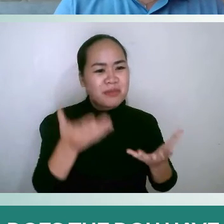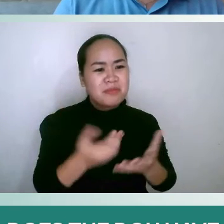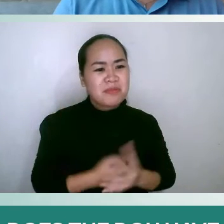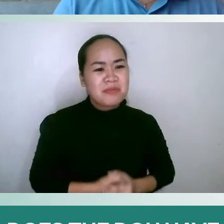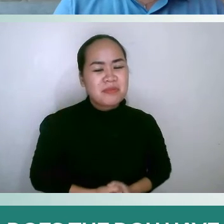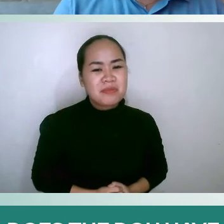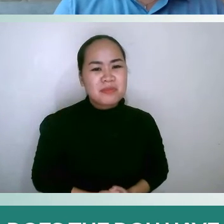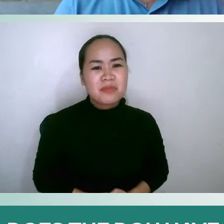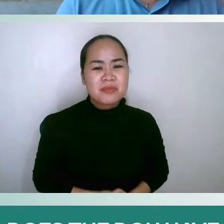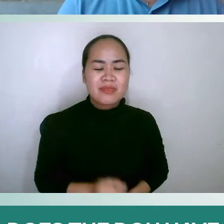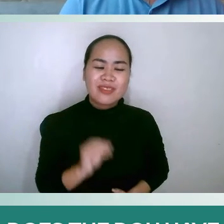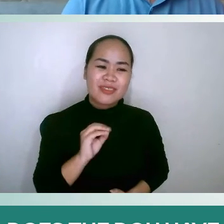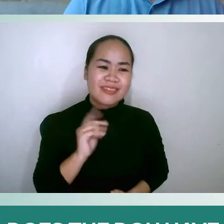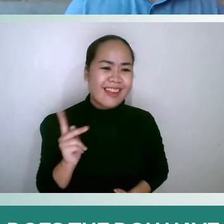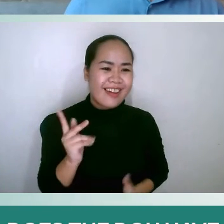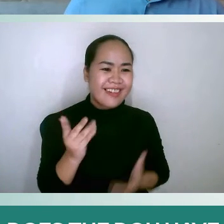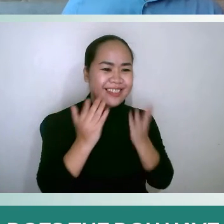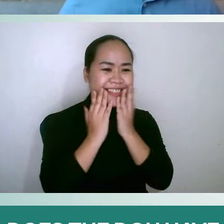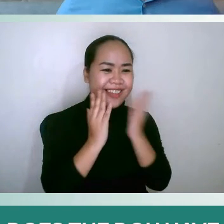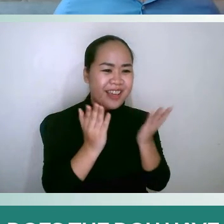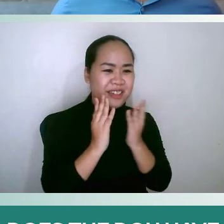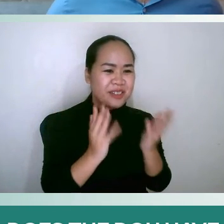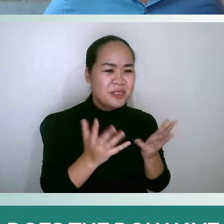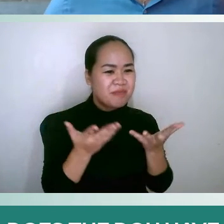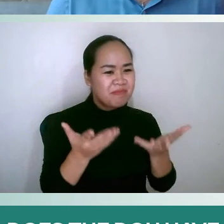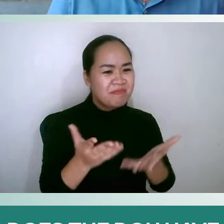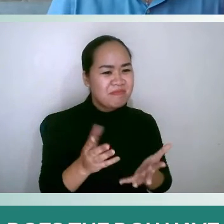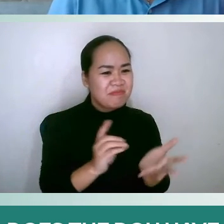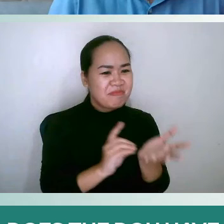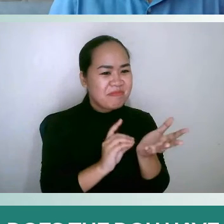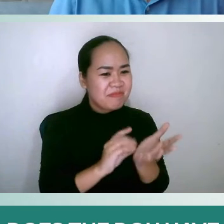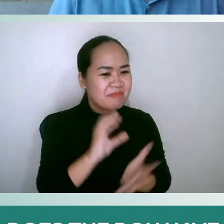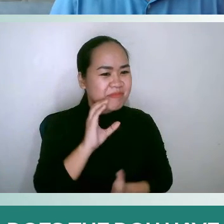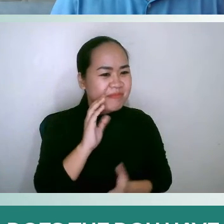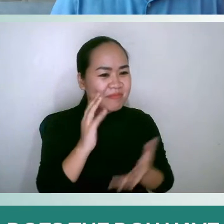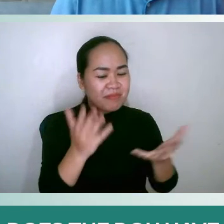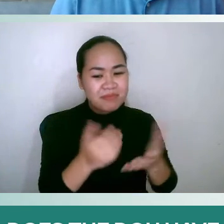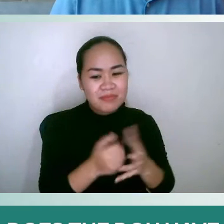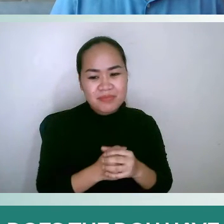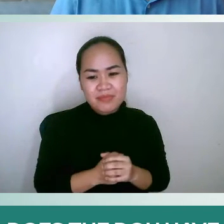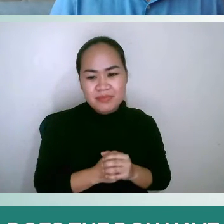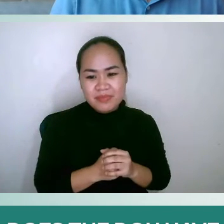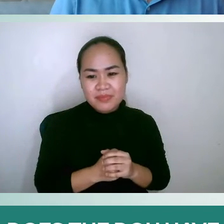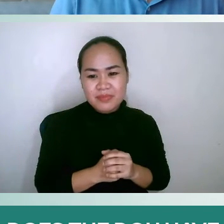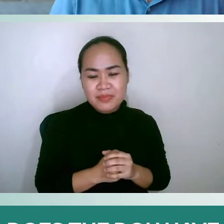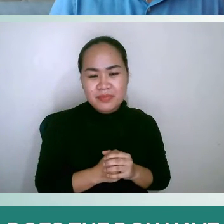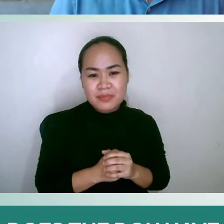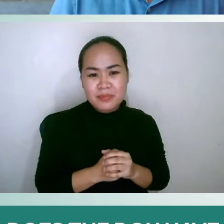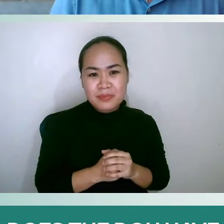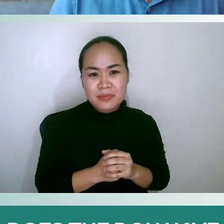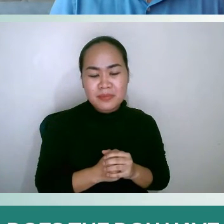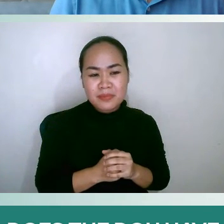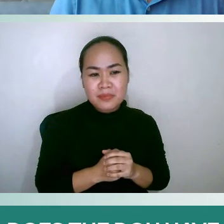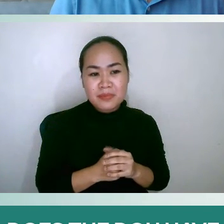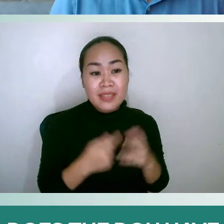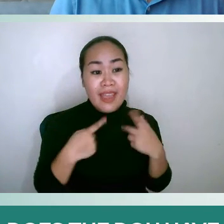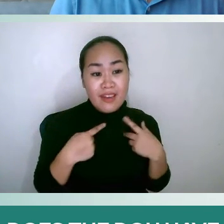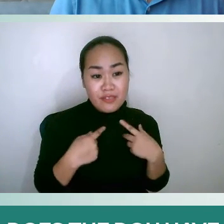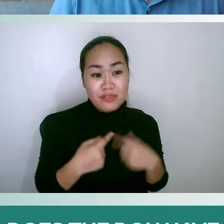Okay, well, thank you so much with that one, Doc Cairo. And just we have